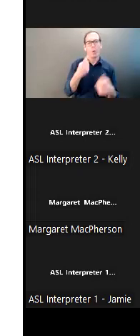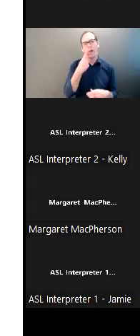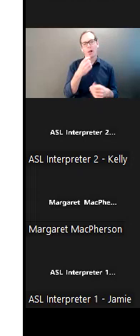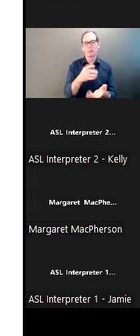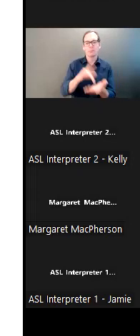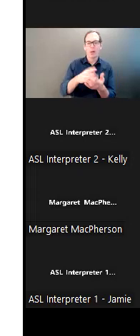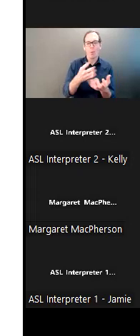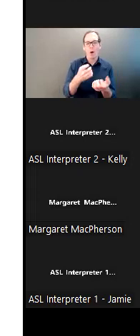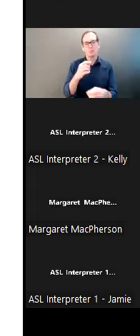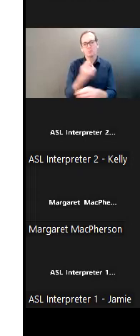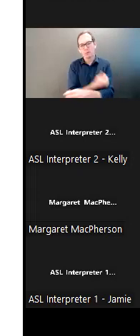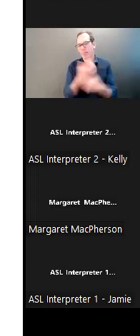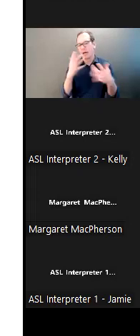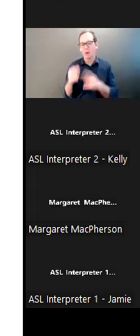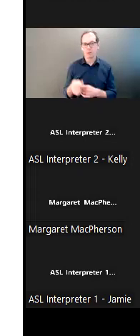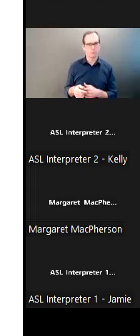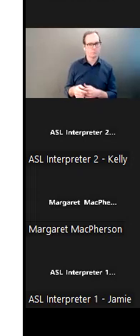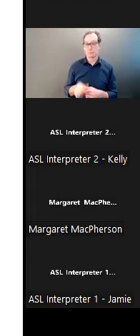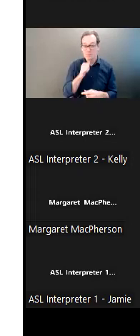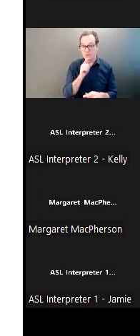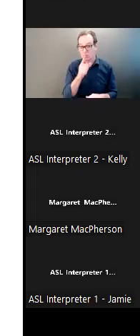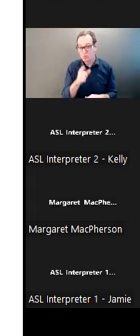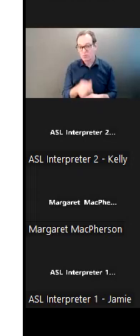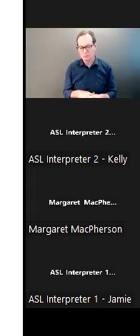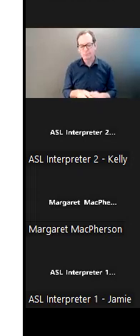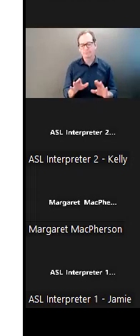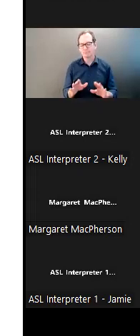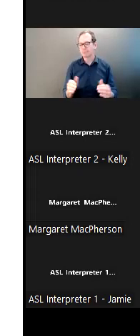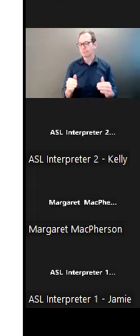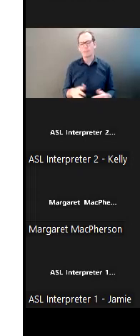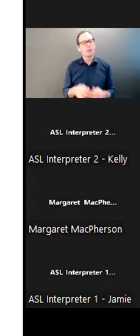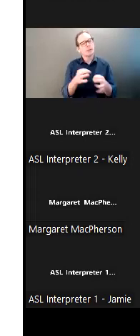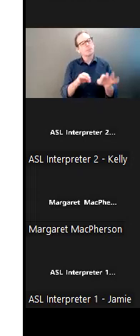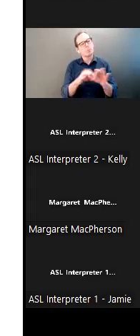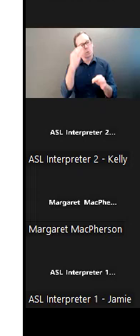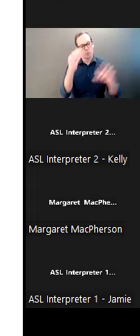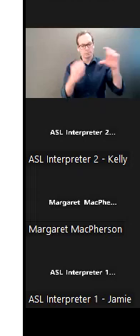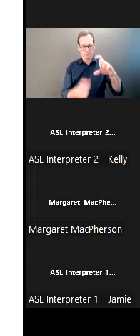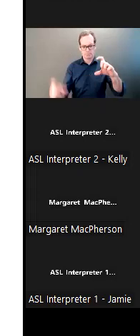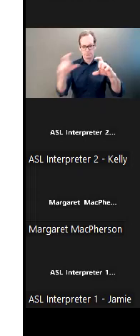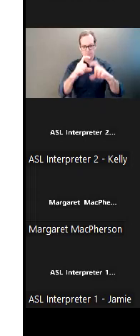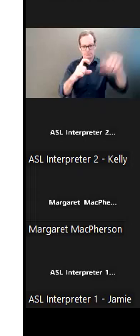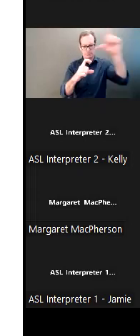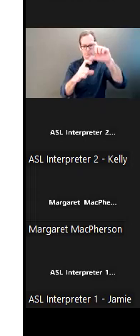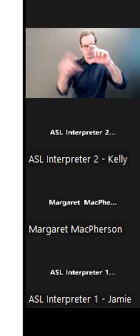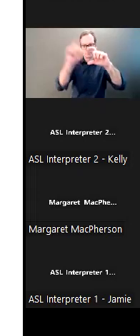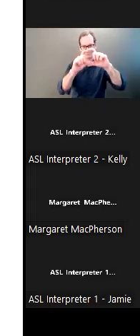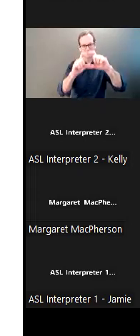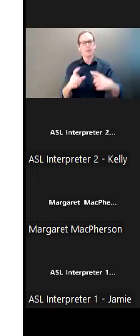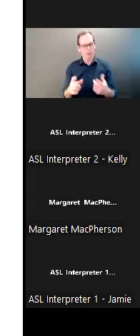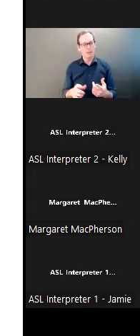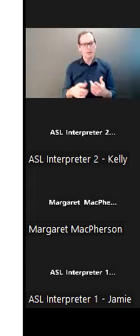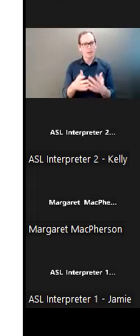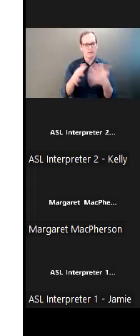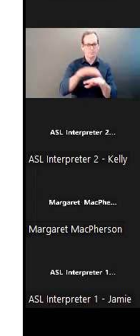and our own beliefs about the intersections of things like pain, substance use, and trauma and violence. And again, shifting